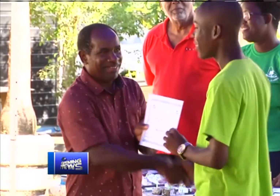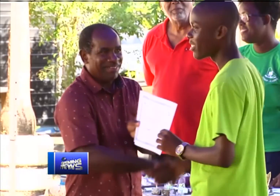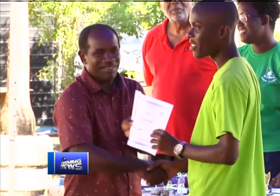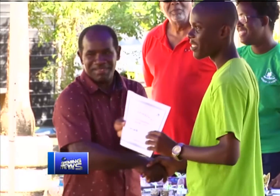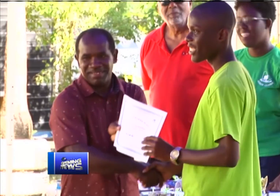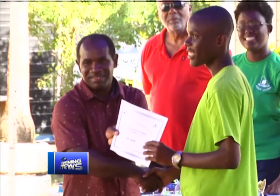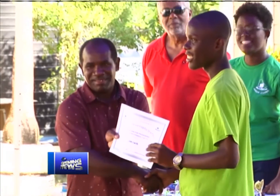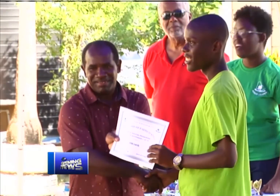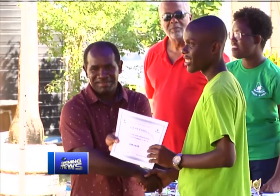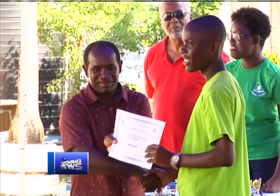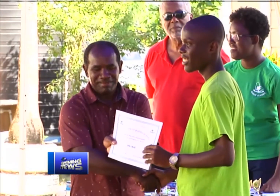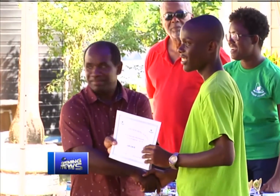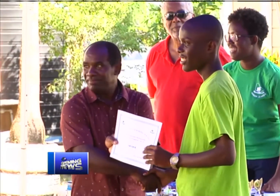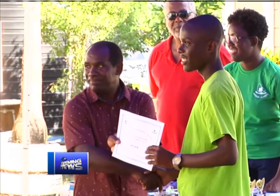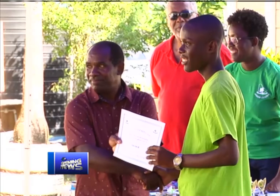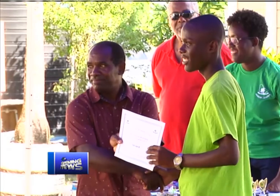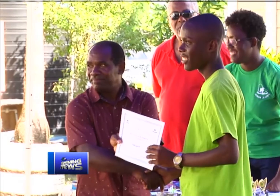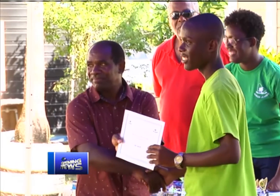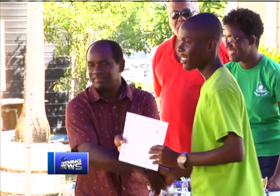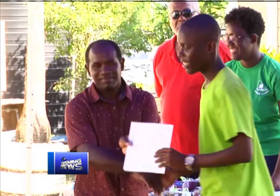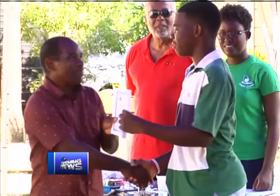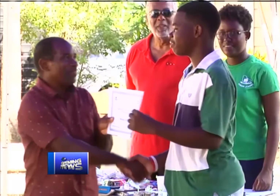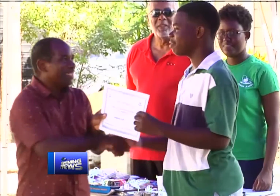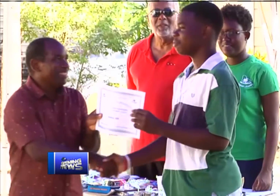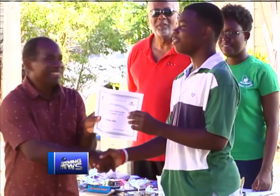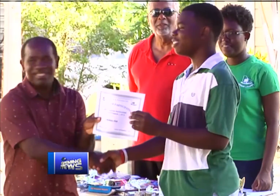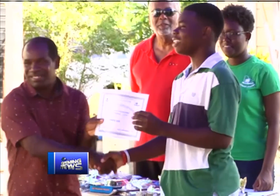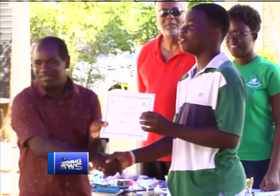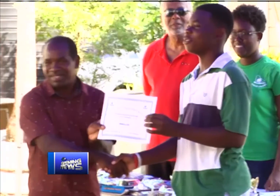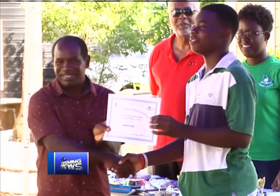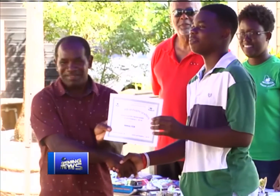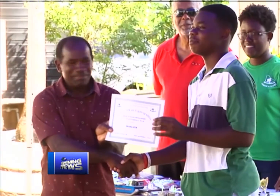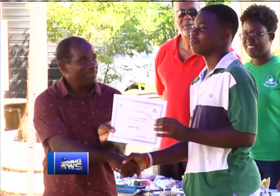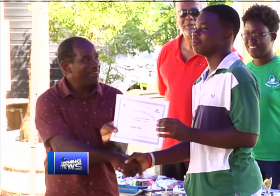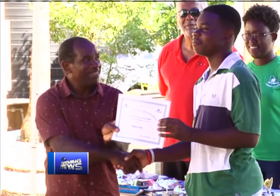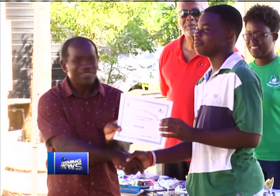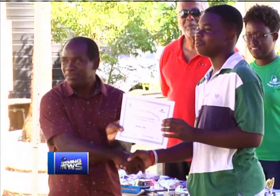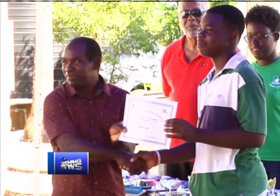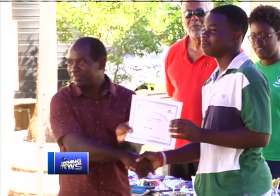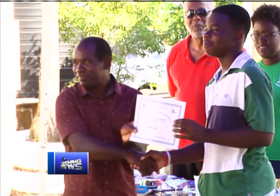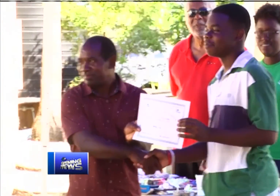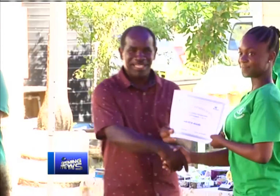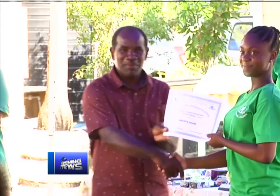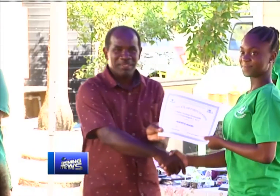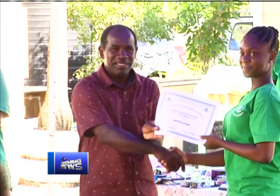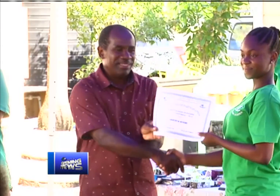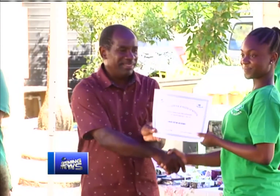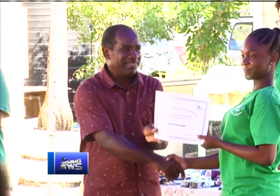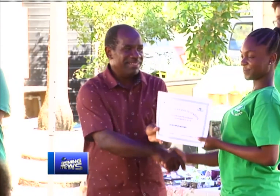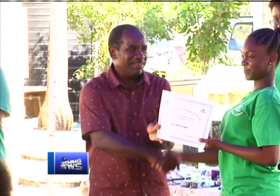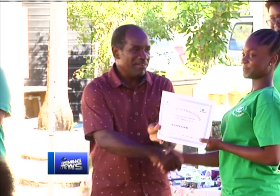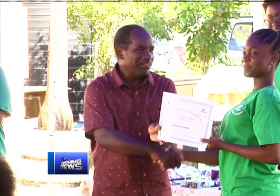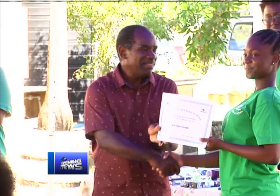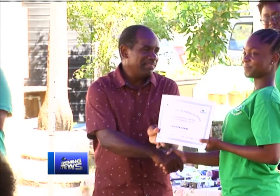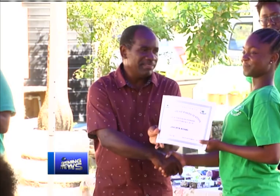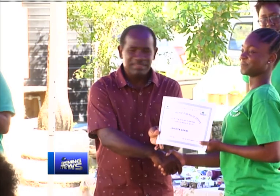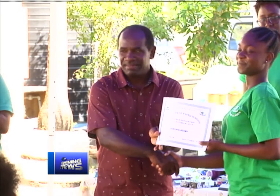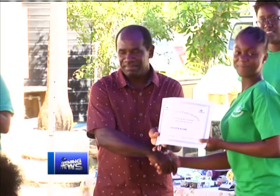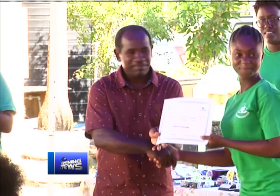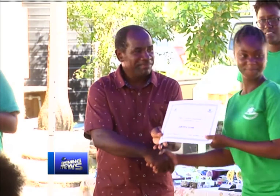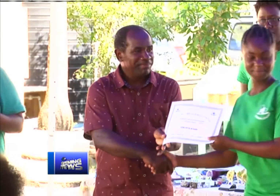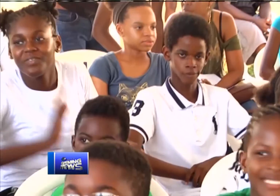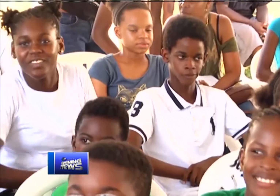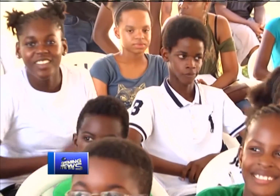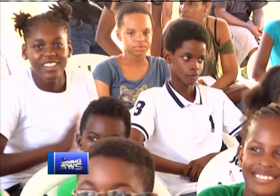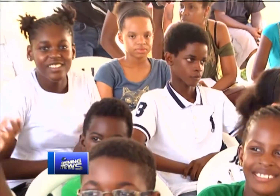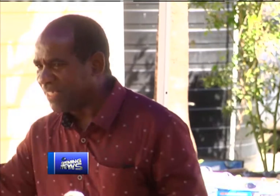Harewood says there are 25 modules in different areas under the program, but the graduates only completed 9. Every now